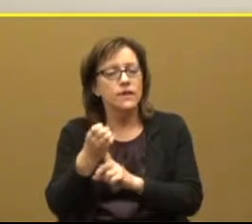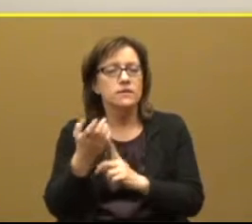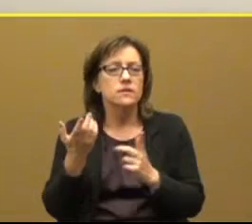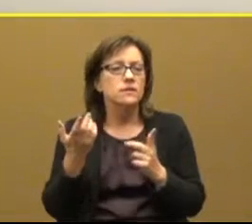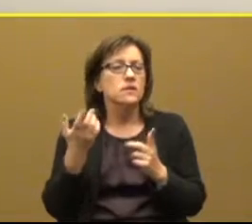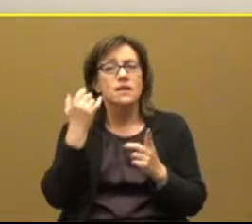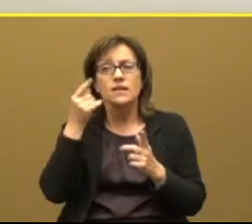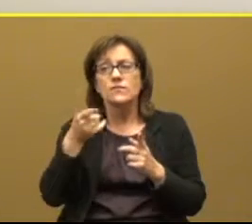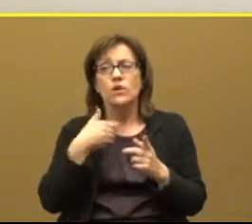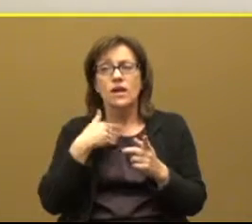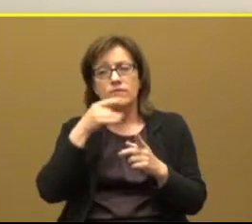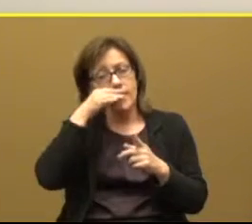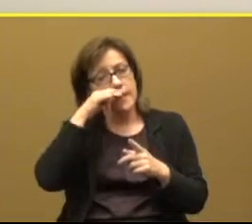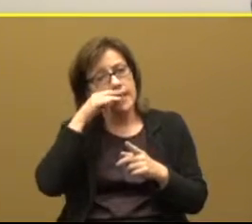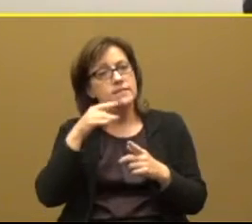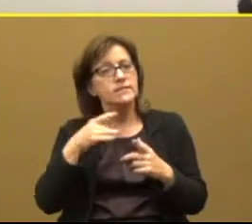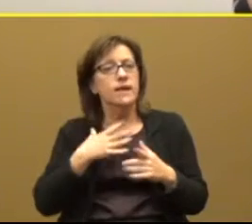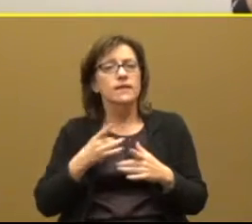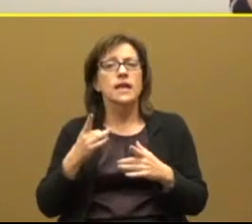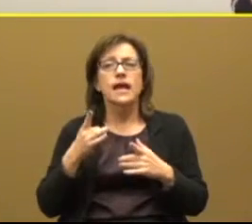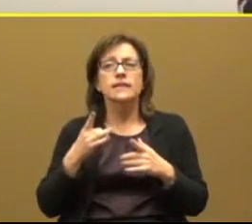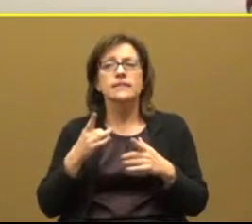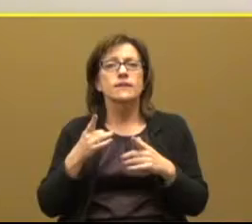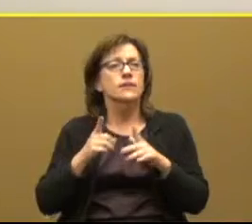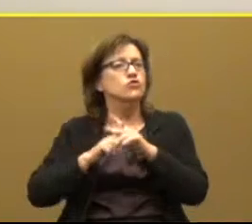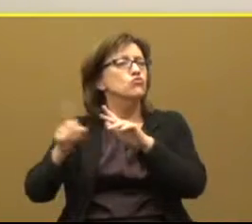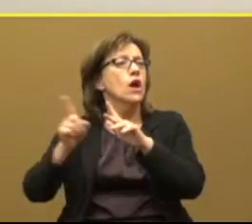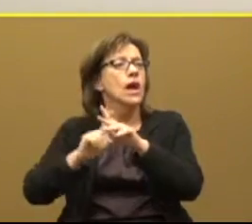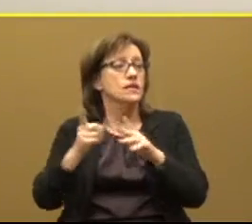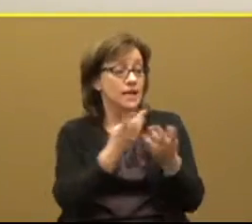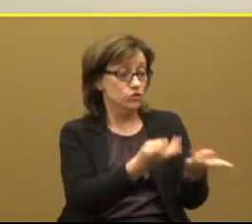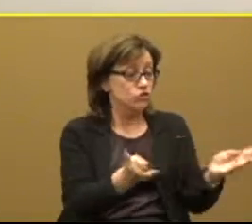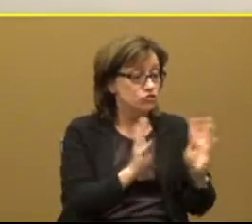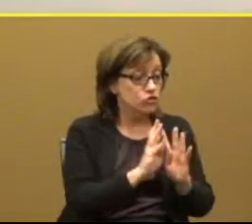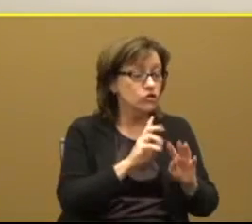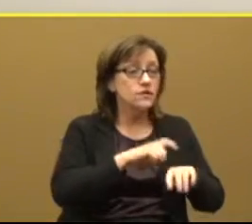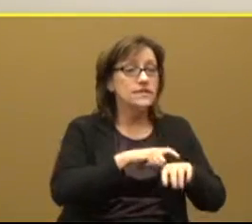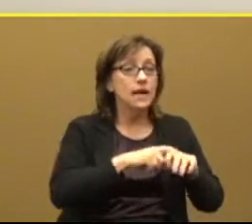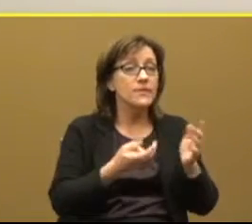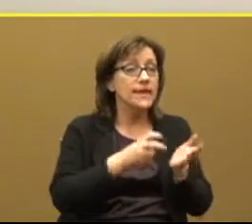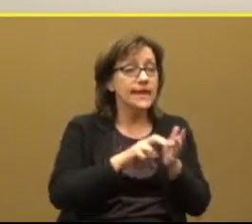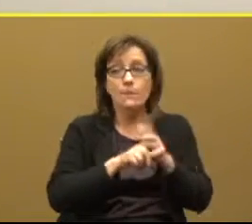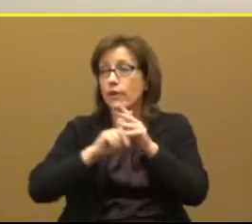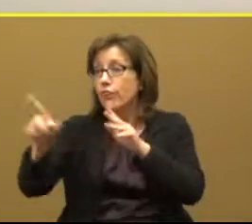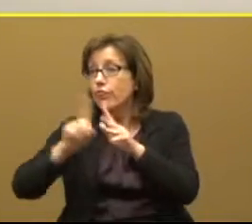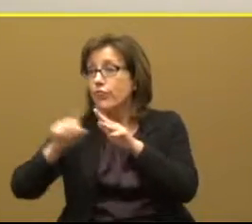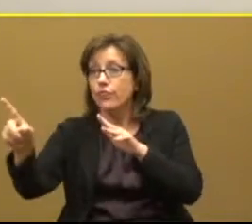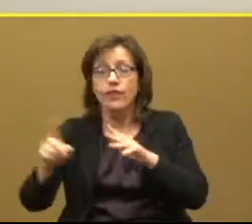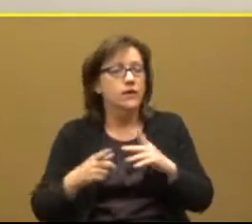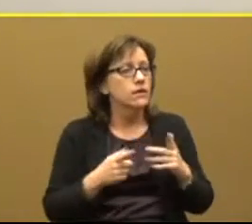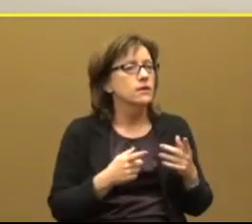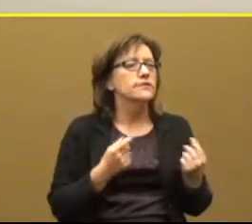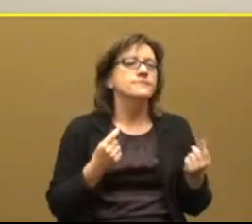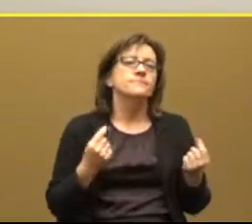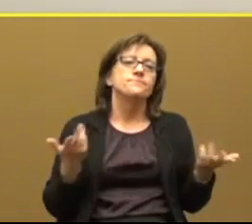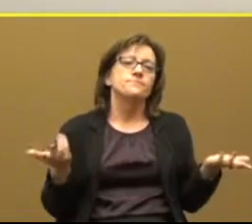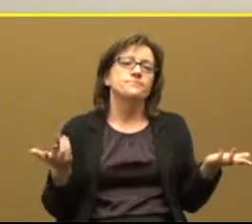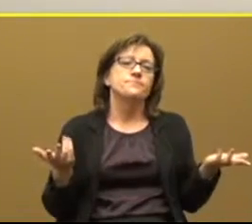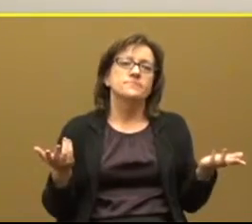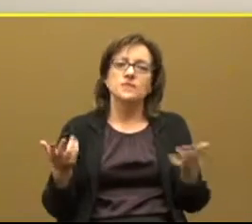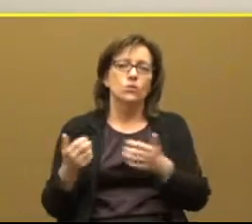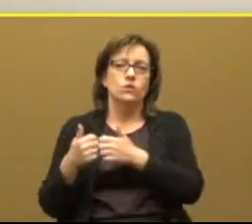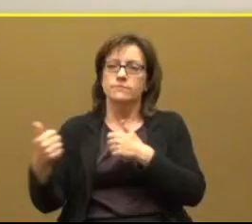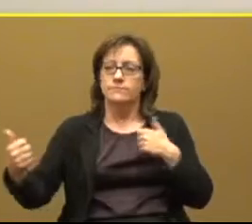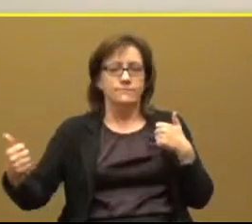if you have kids that like to run away from circle time, what are some things that you could do? We're away from